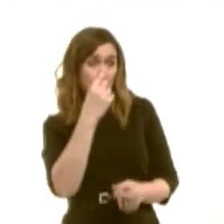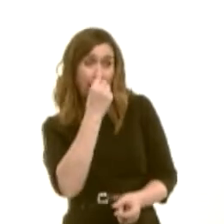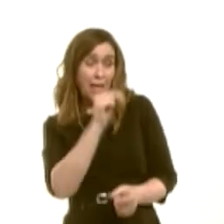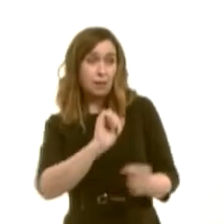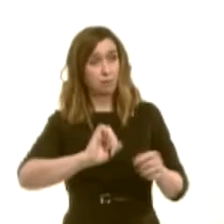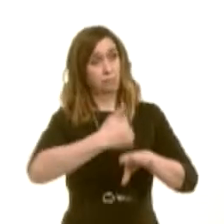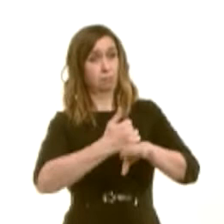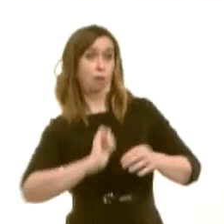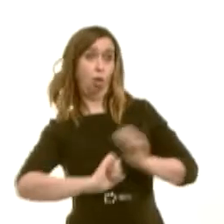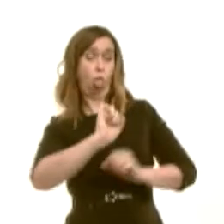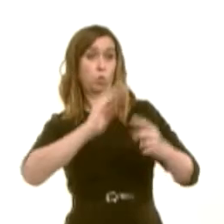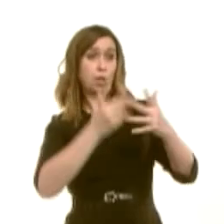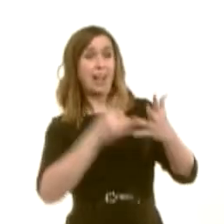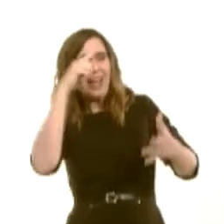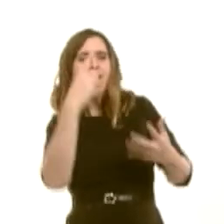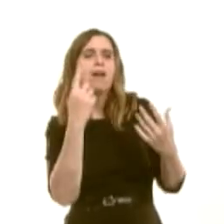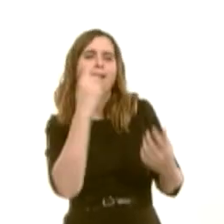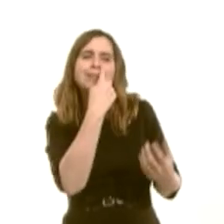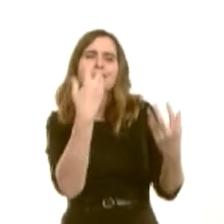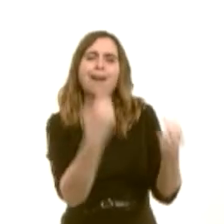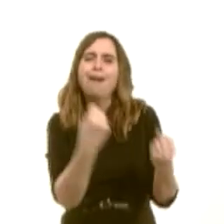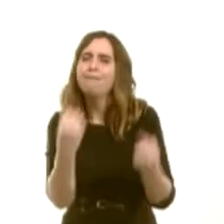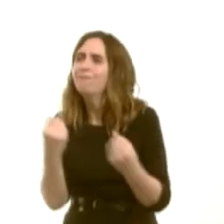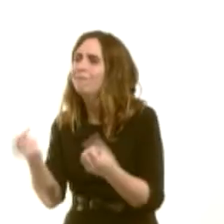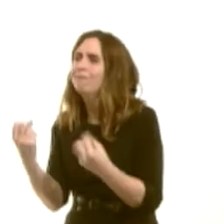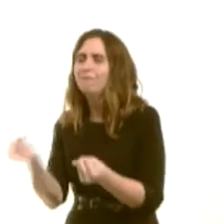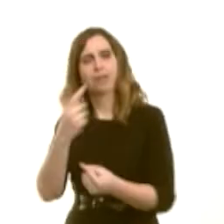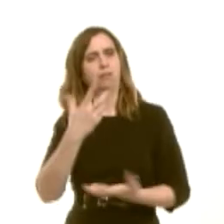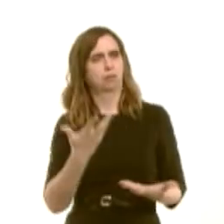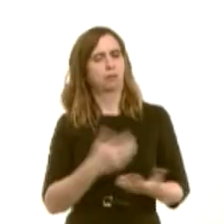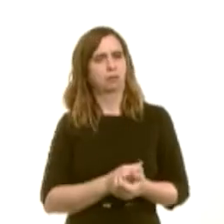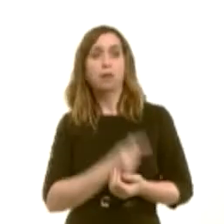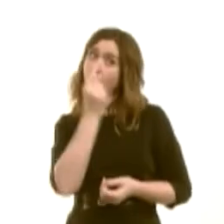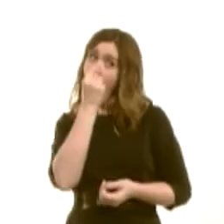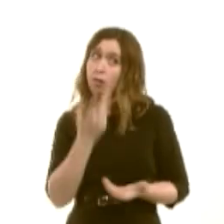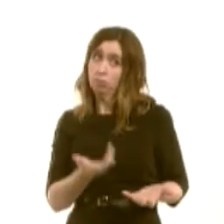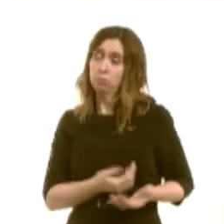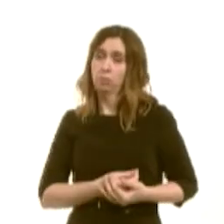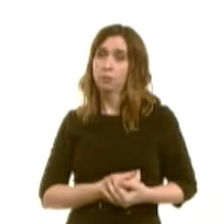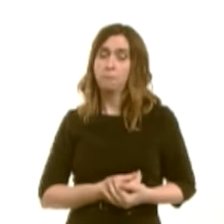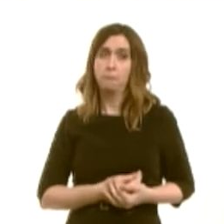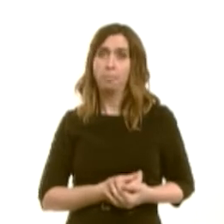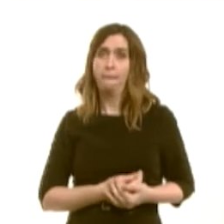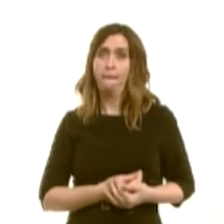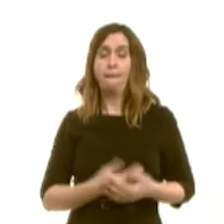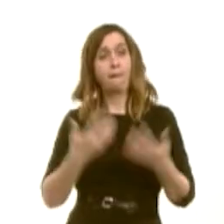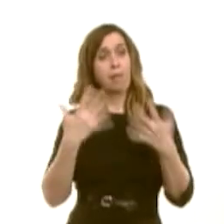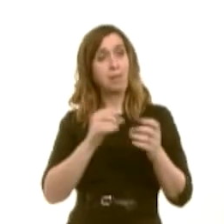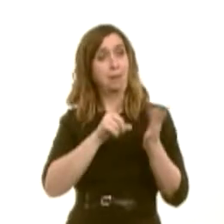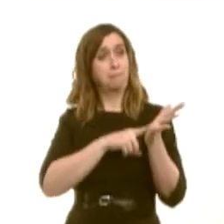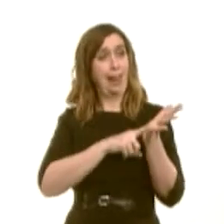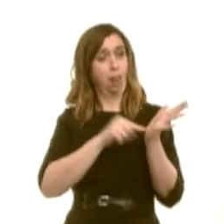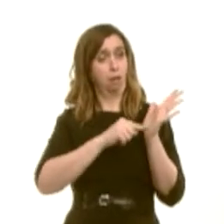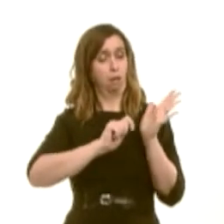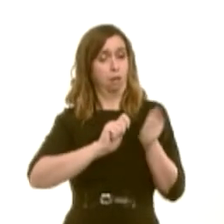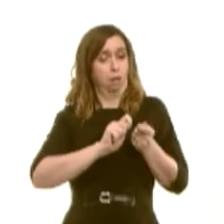their own targets if they have the evidence. Second, we have changed the bill to strengthen the